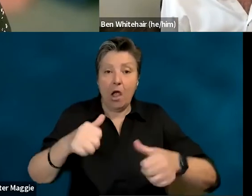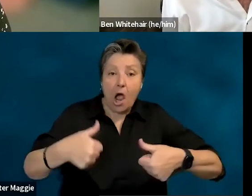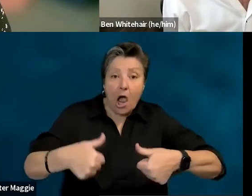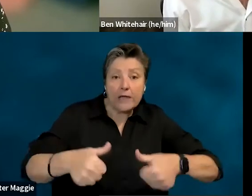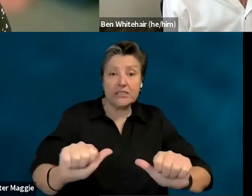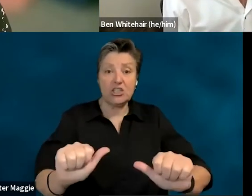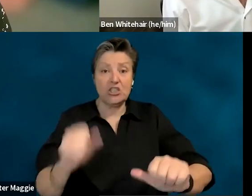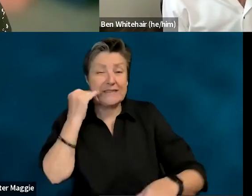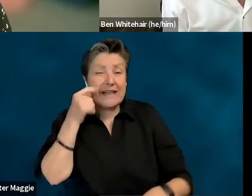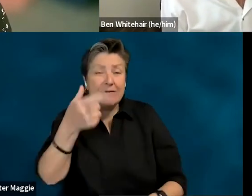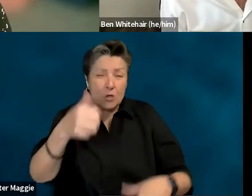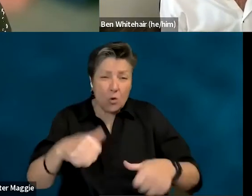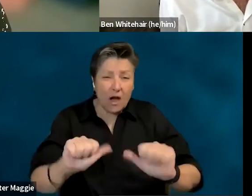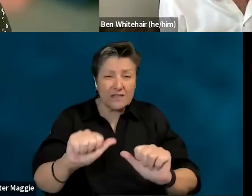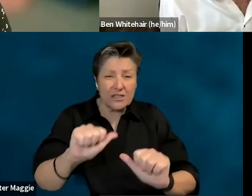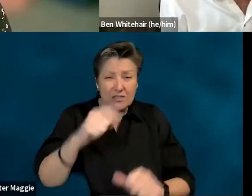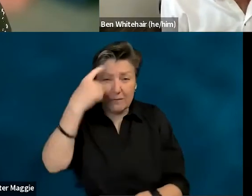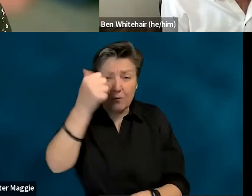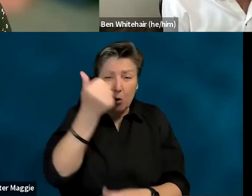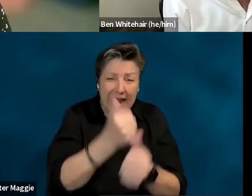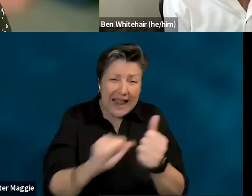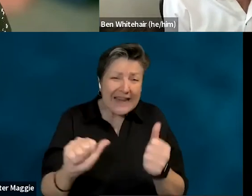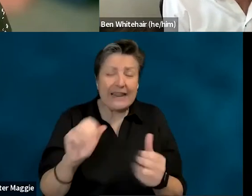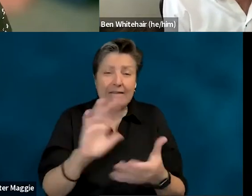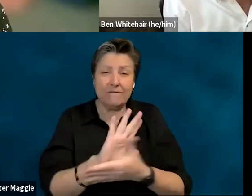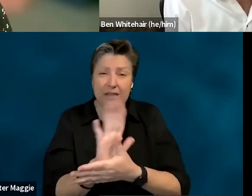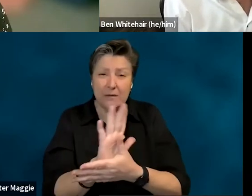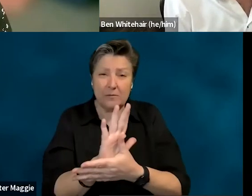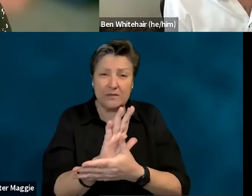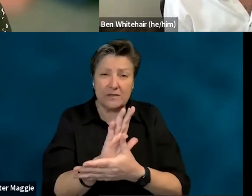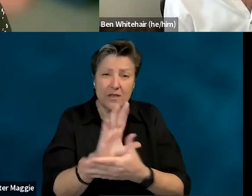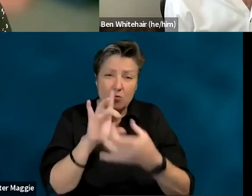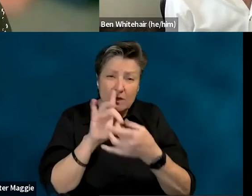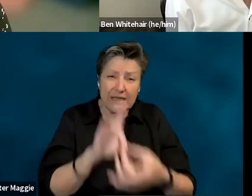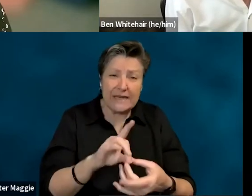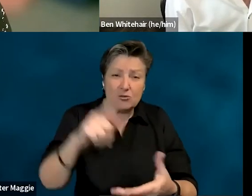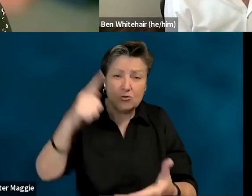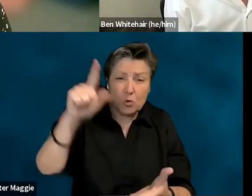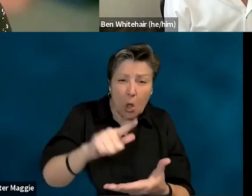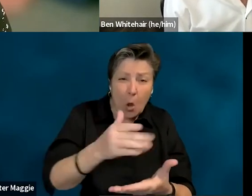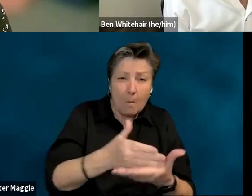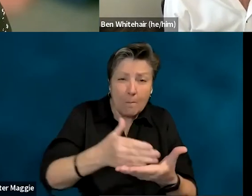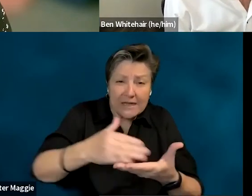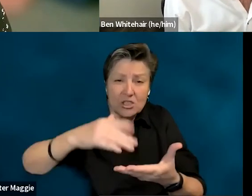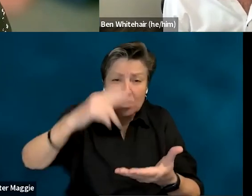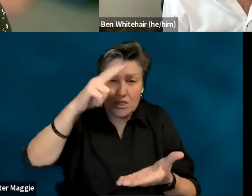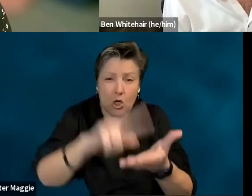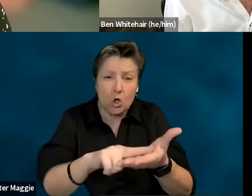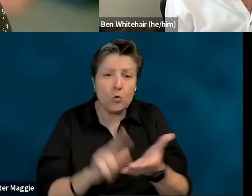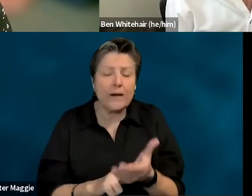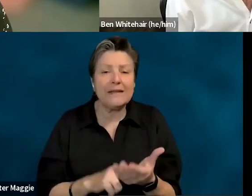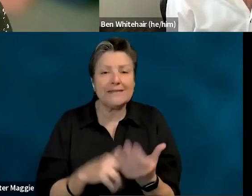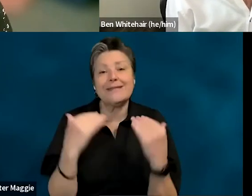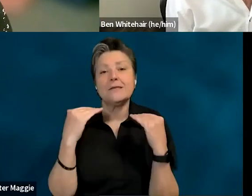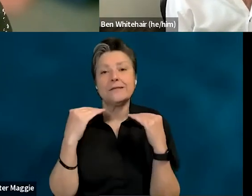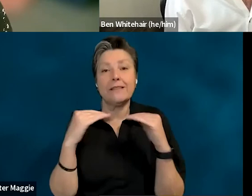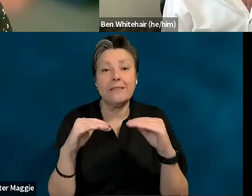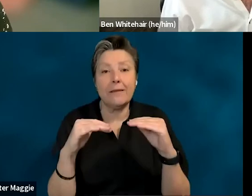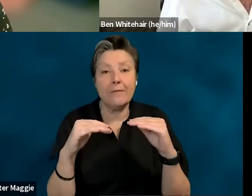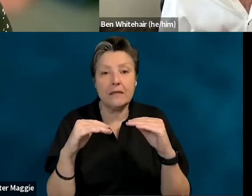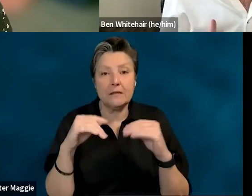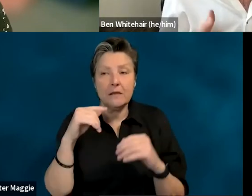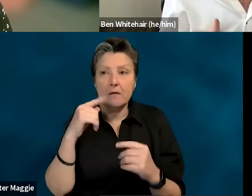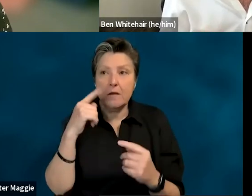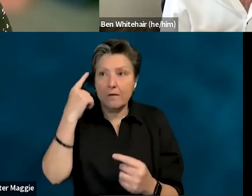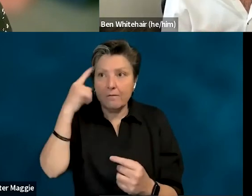for any of the films that are covered under any of the low budget agreements, there is that limit to